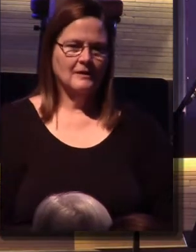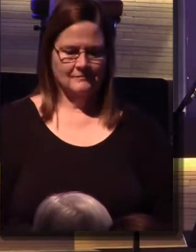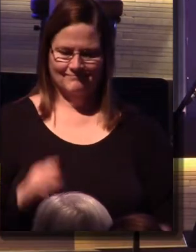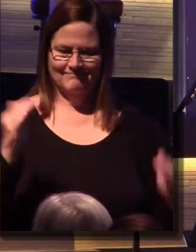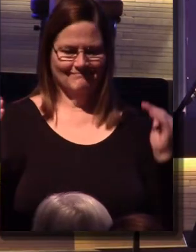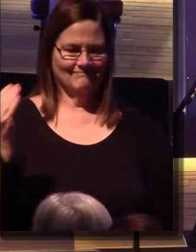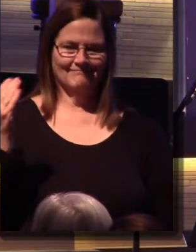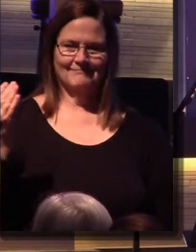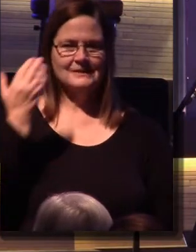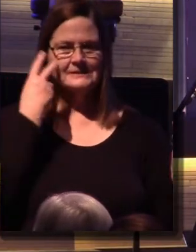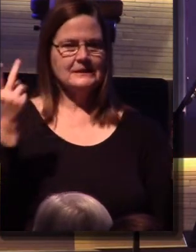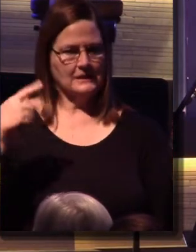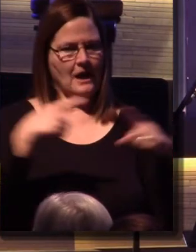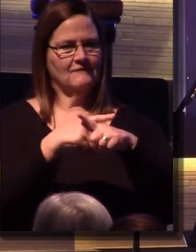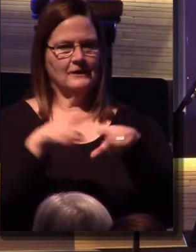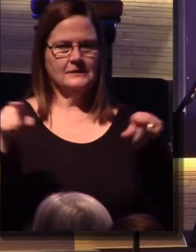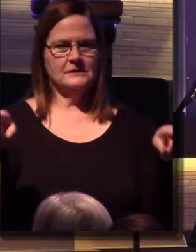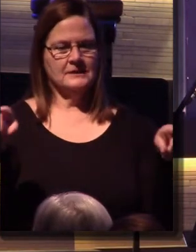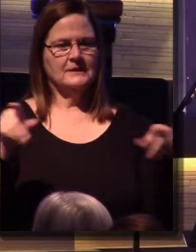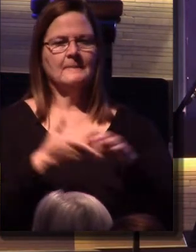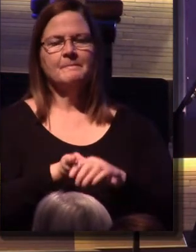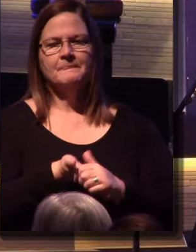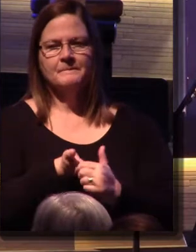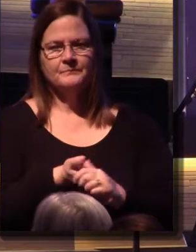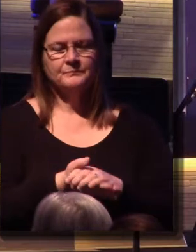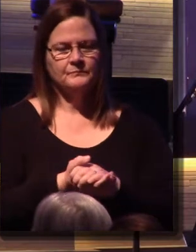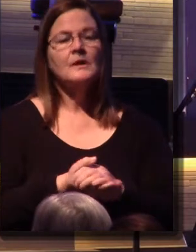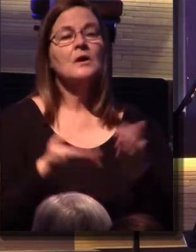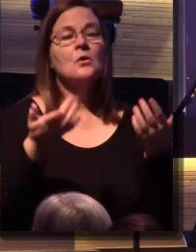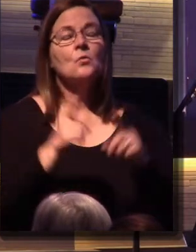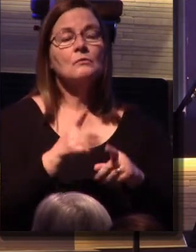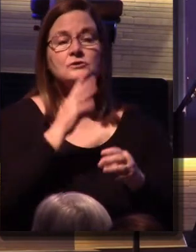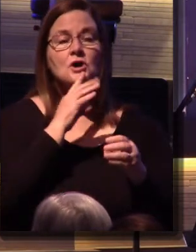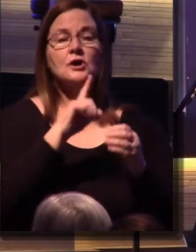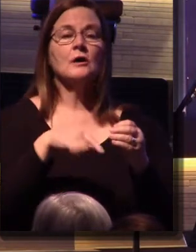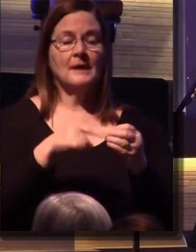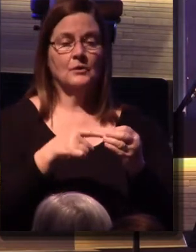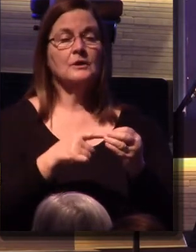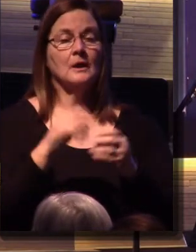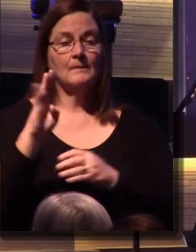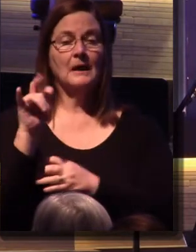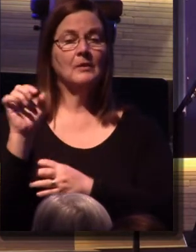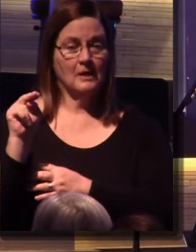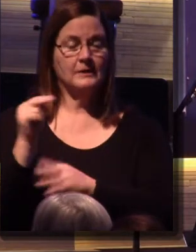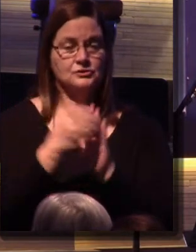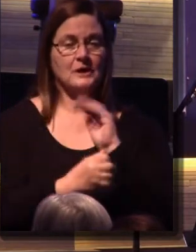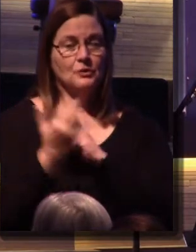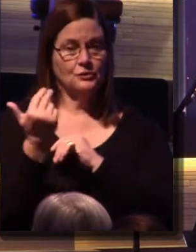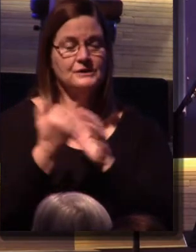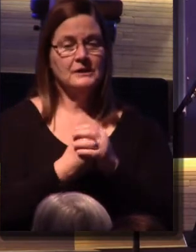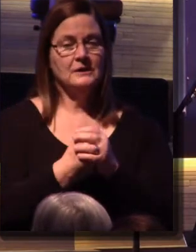great. And you see the conflict that is going on. And so when we speak of Babylon here in